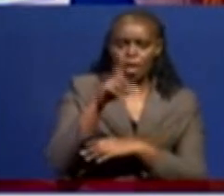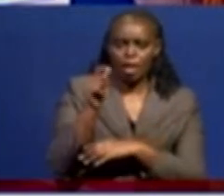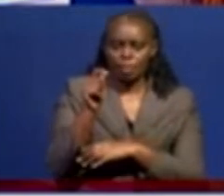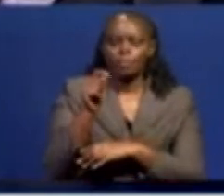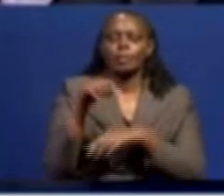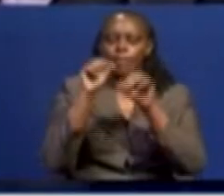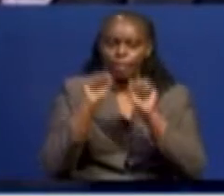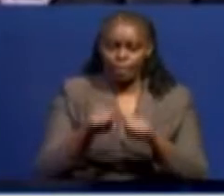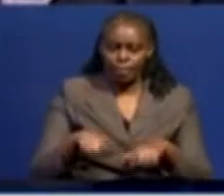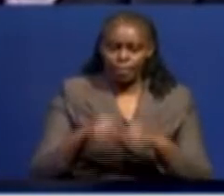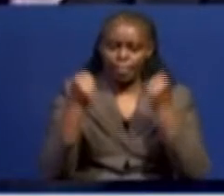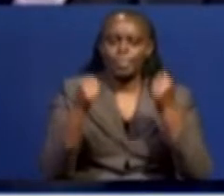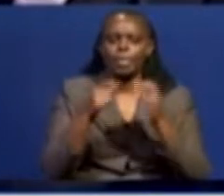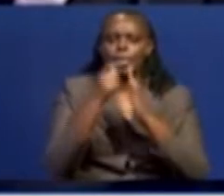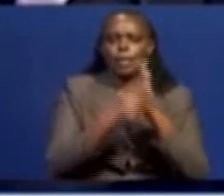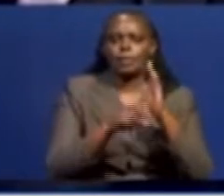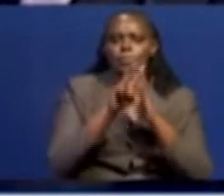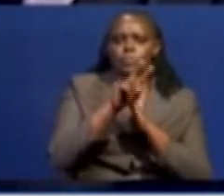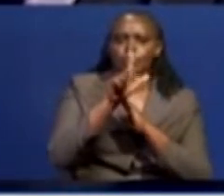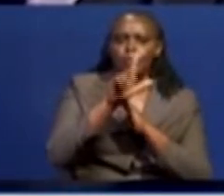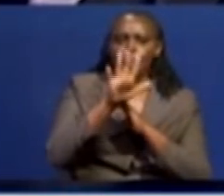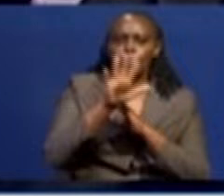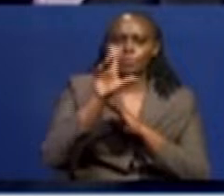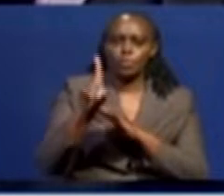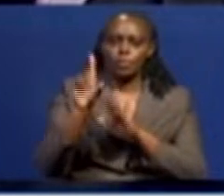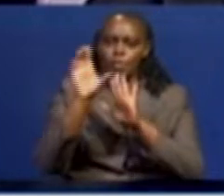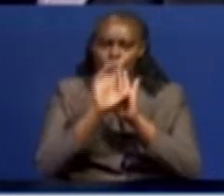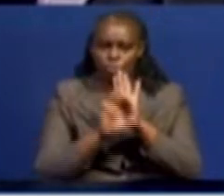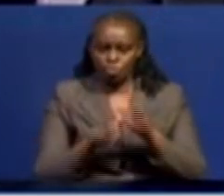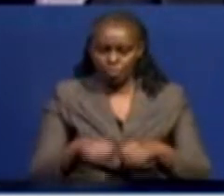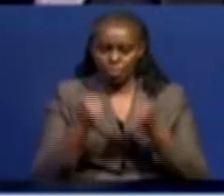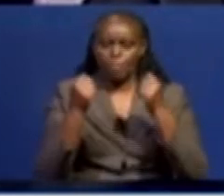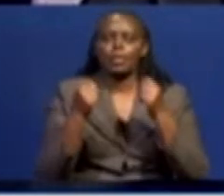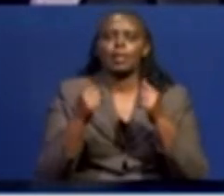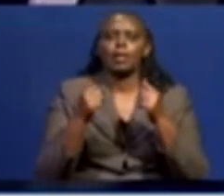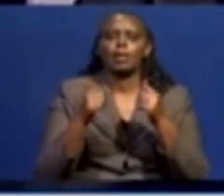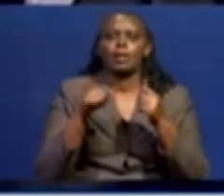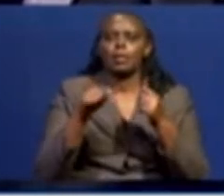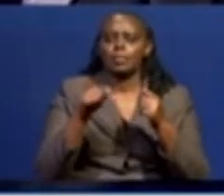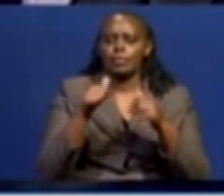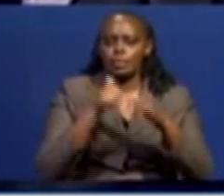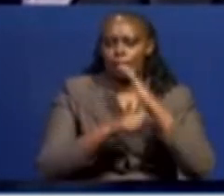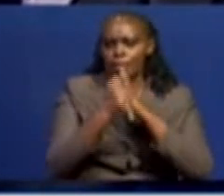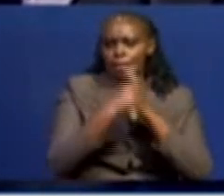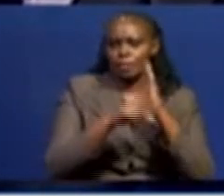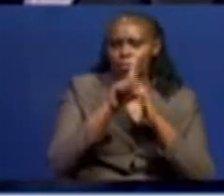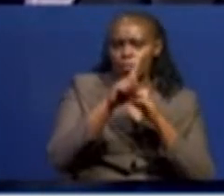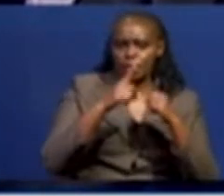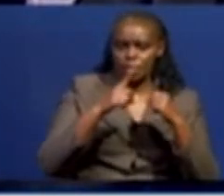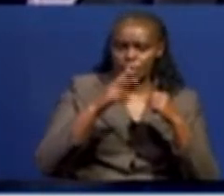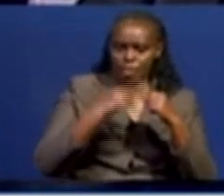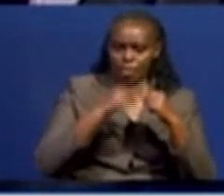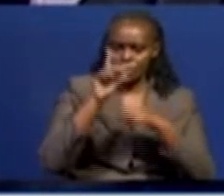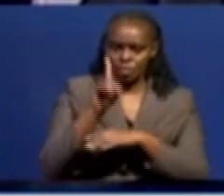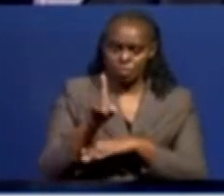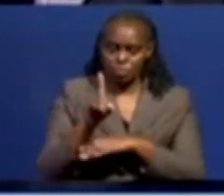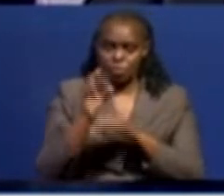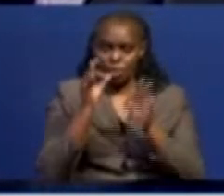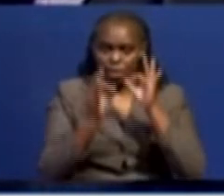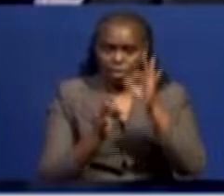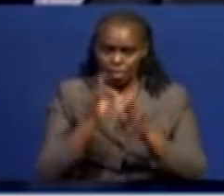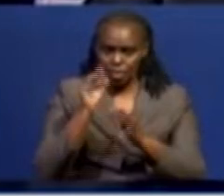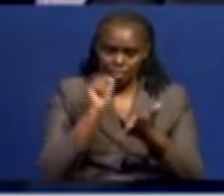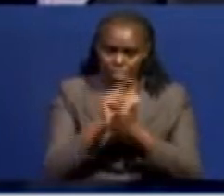County Government Act? Yes. Did it violate Article 251 of the Constitution? Yes. Is that a ground under Article 181 and